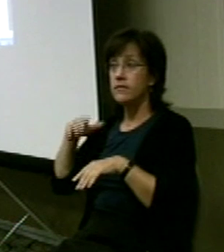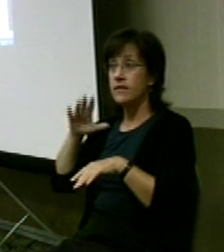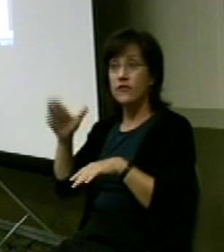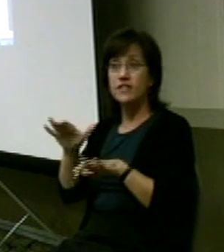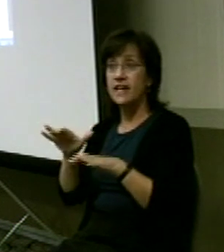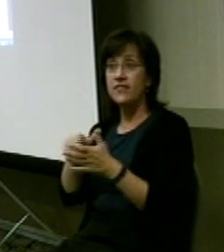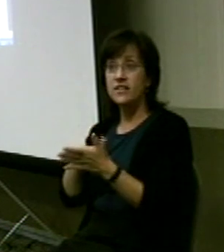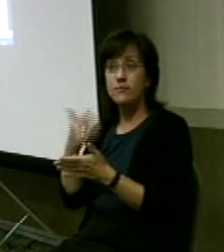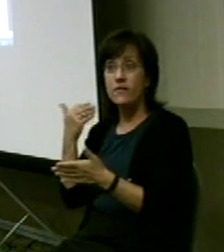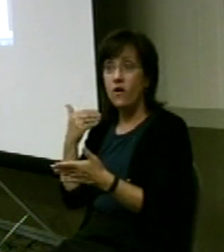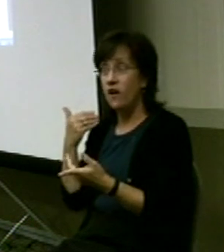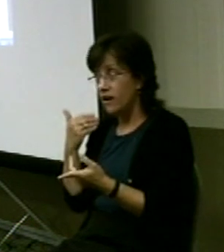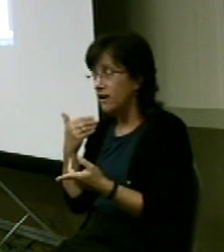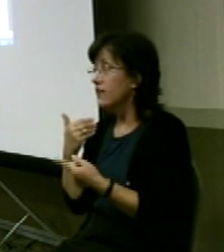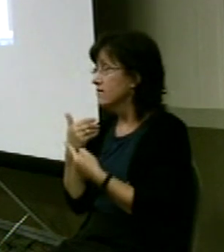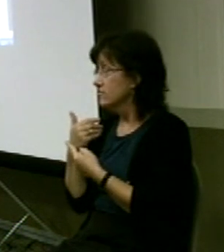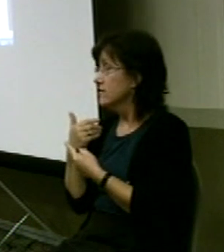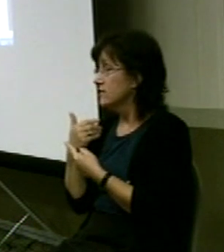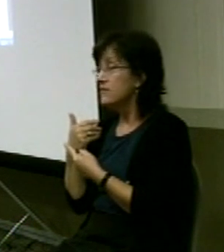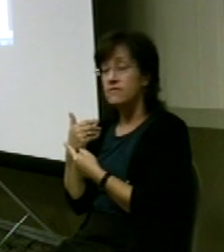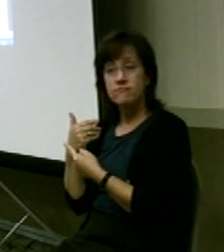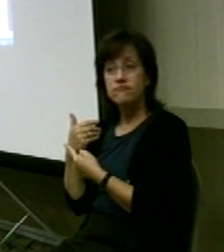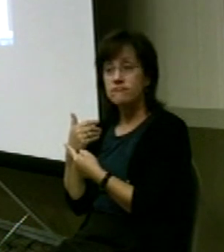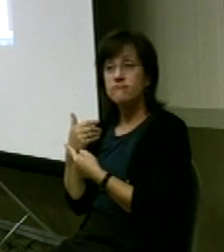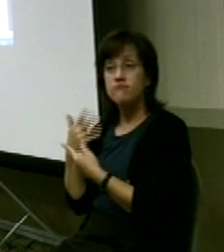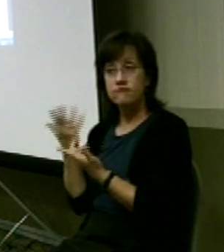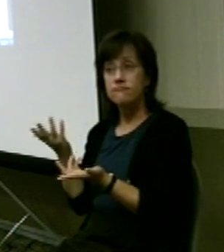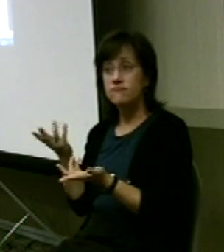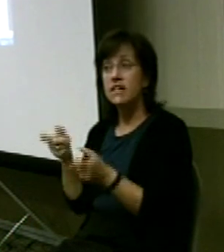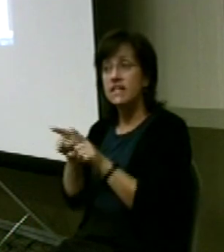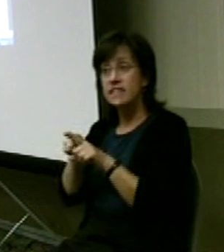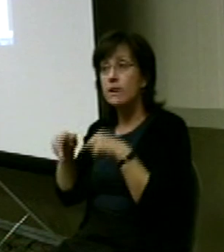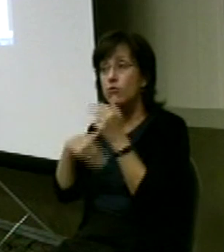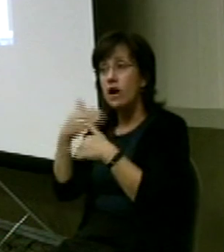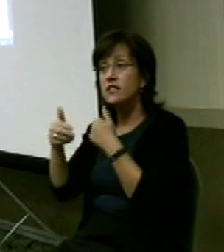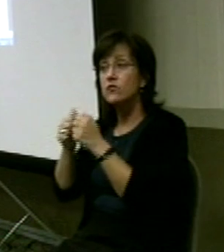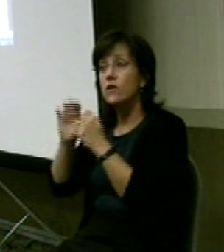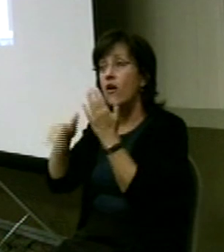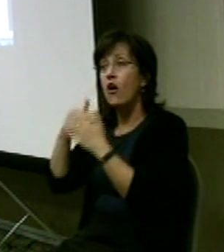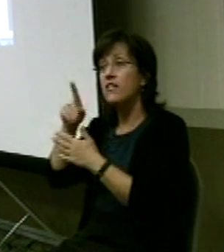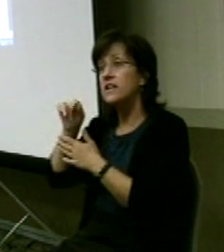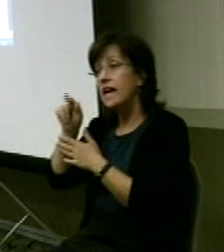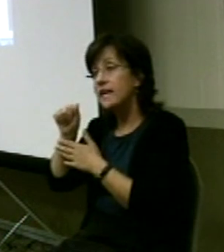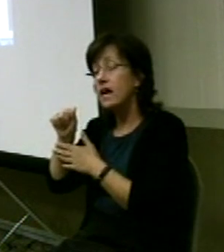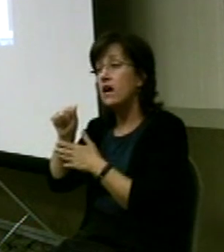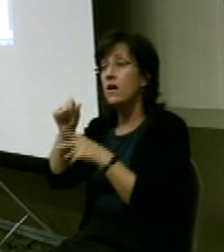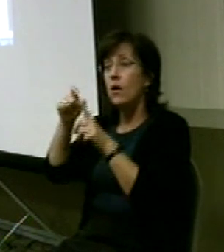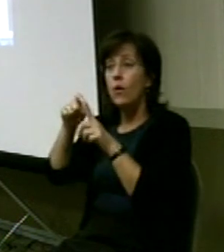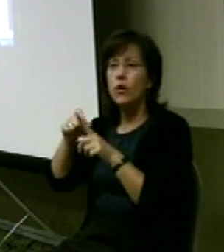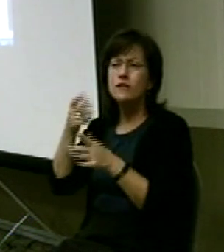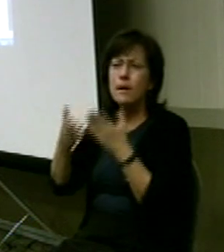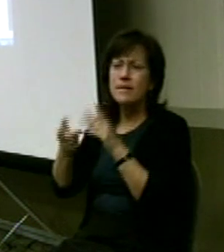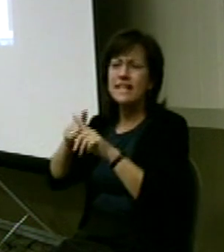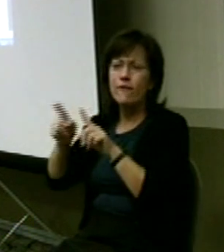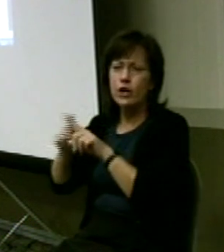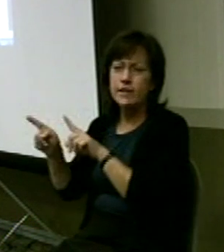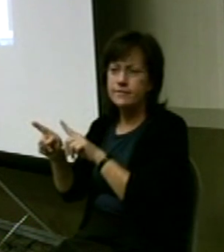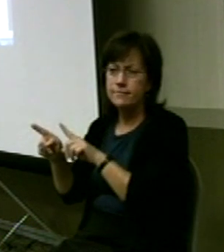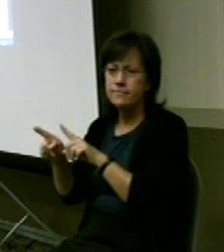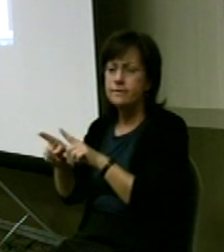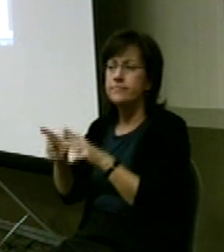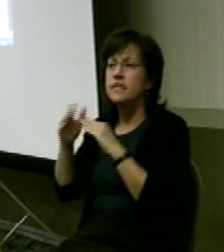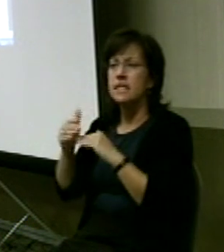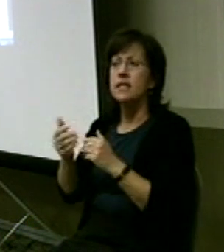before? No. Okay, so this is the same process you're going to use with all of your data. The words may be